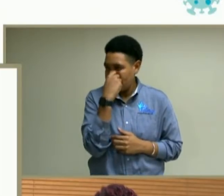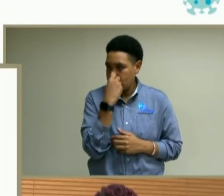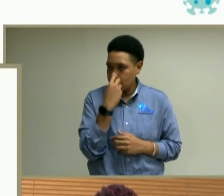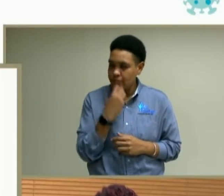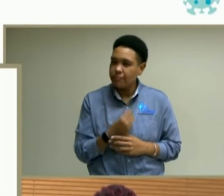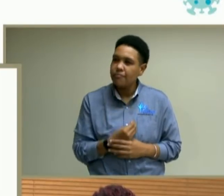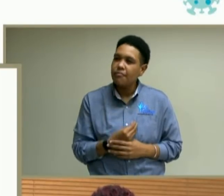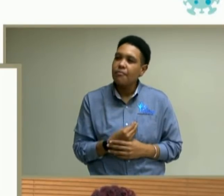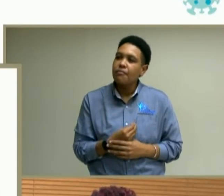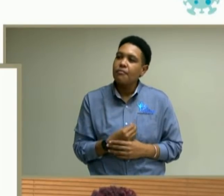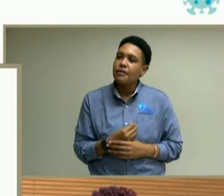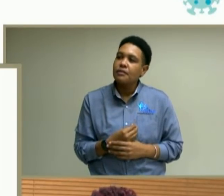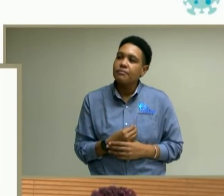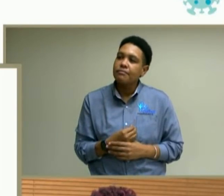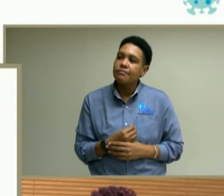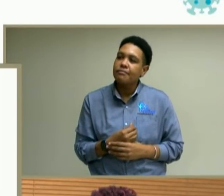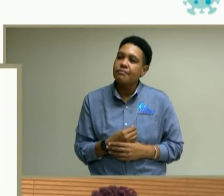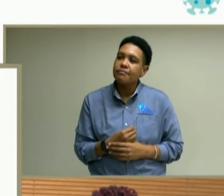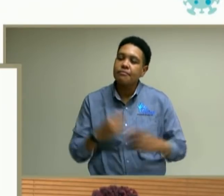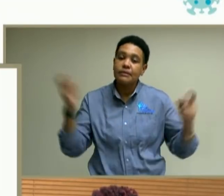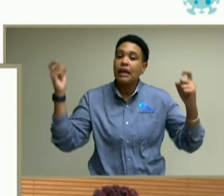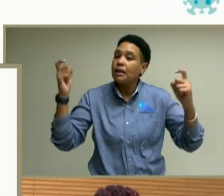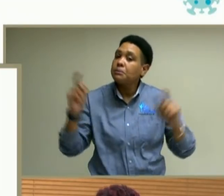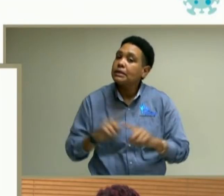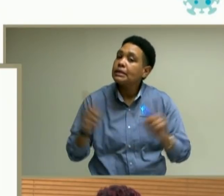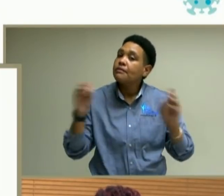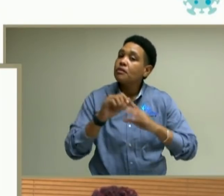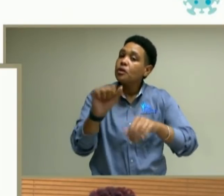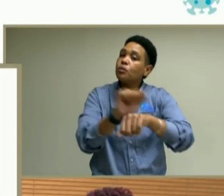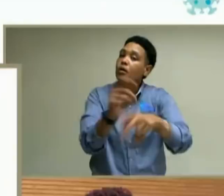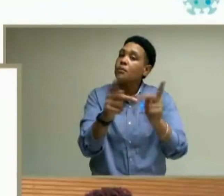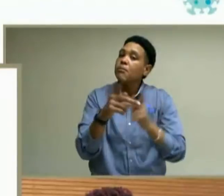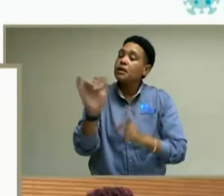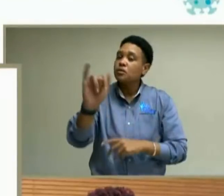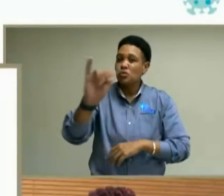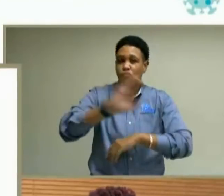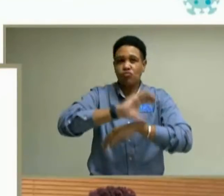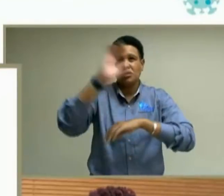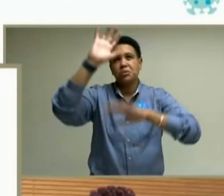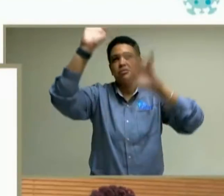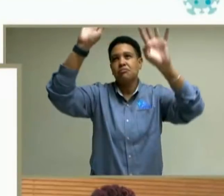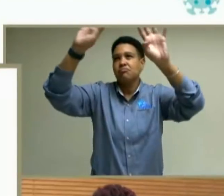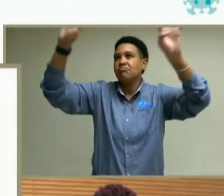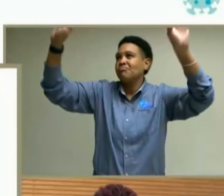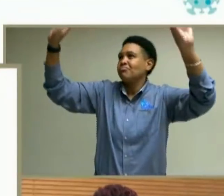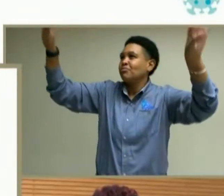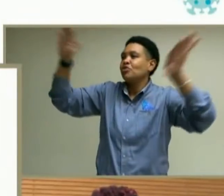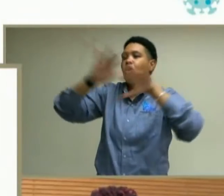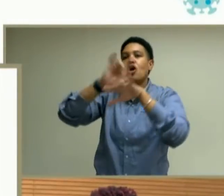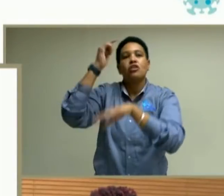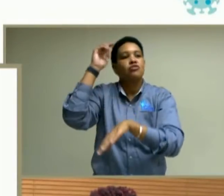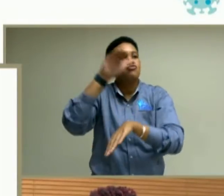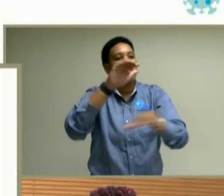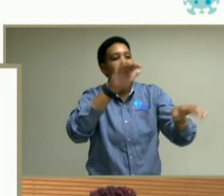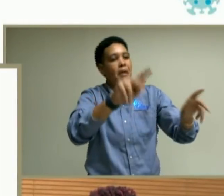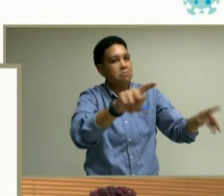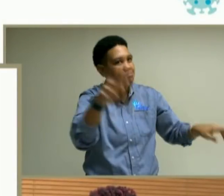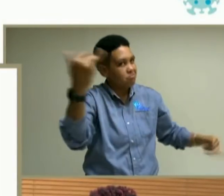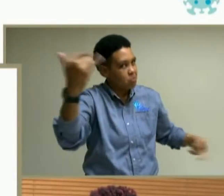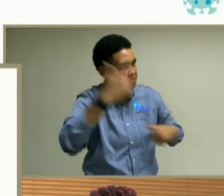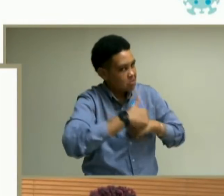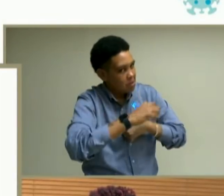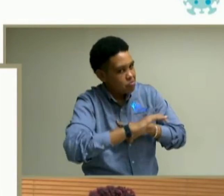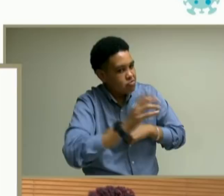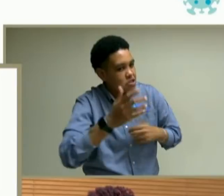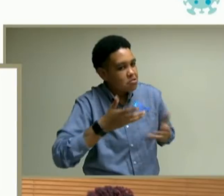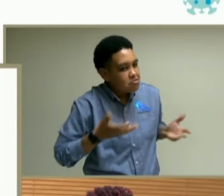Celebrate the season differently in your workplace as well. So put up your Christmas decorations early to remind everyone of the season. You